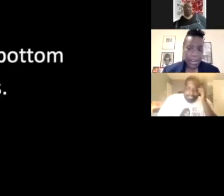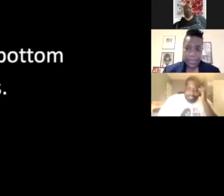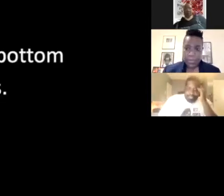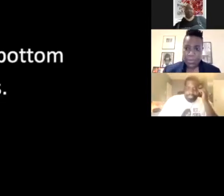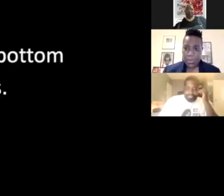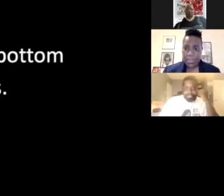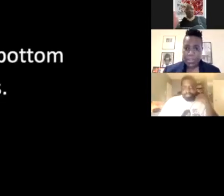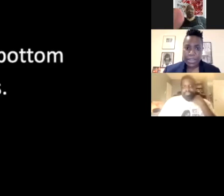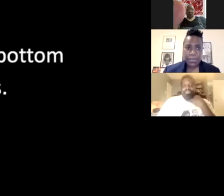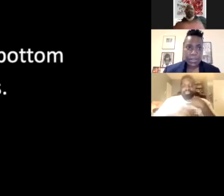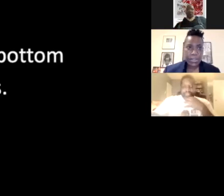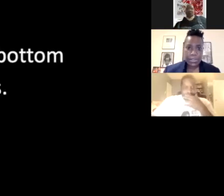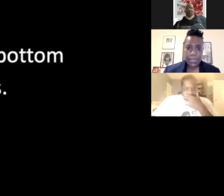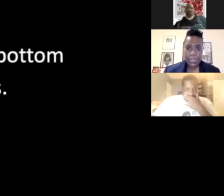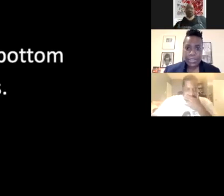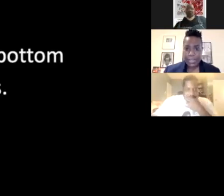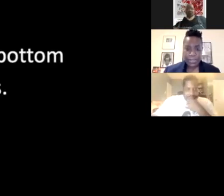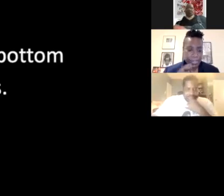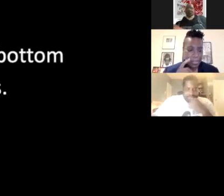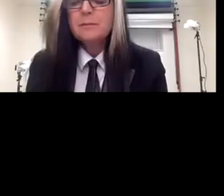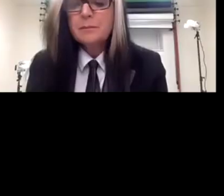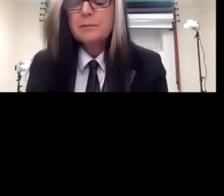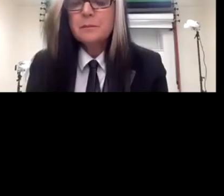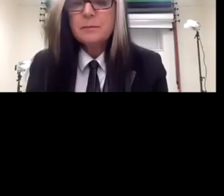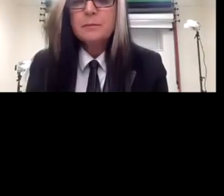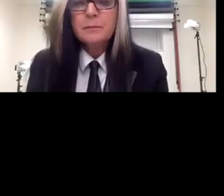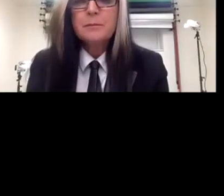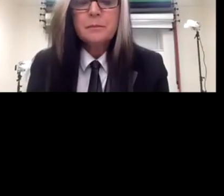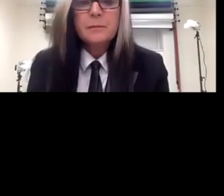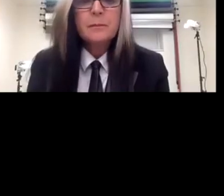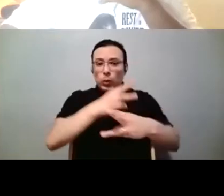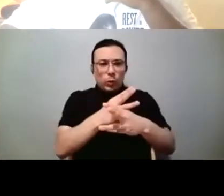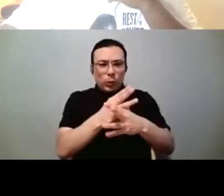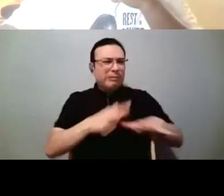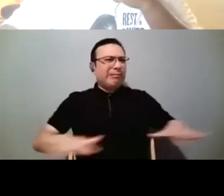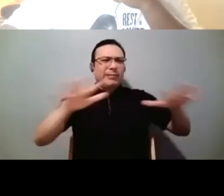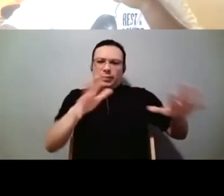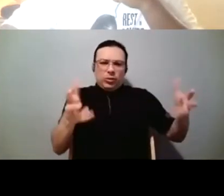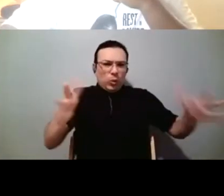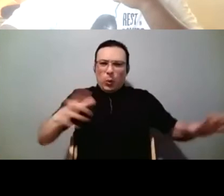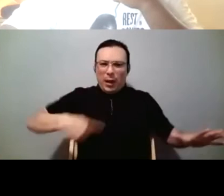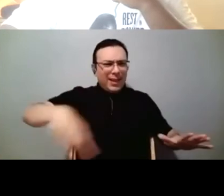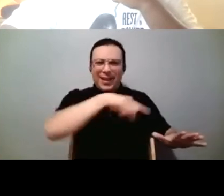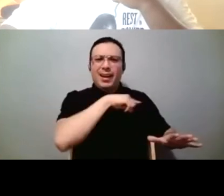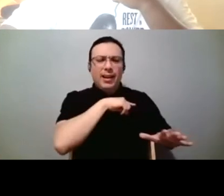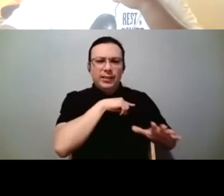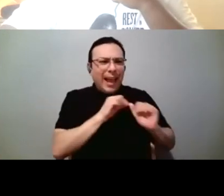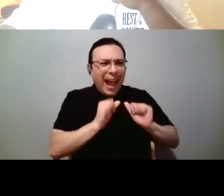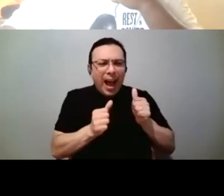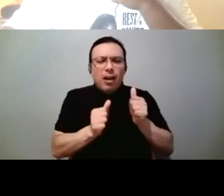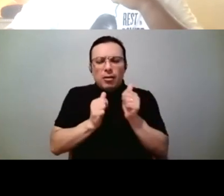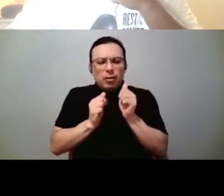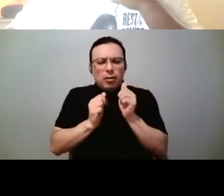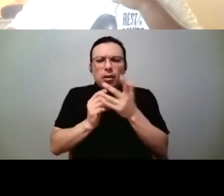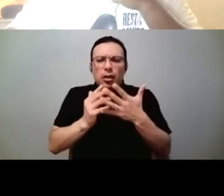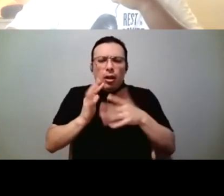thrive in a world that does not want us to exist? HIV AIDS, COVID-19, black people